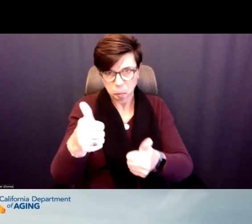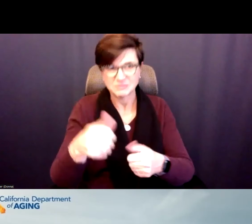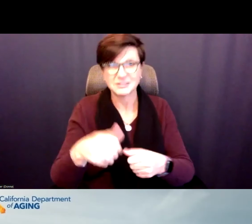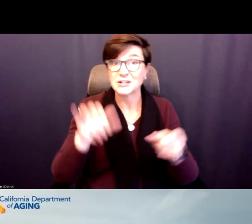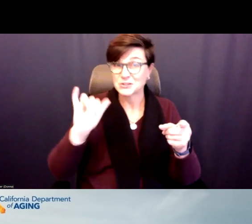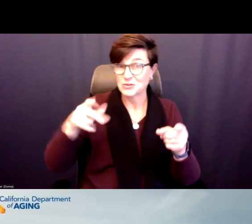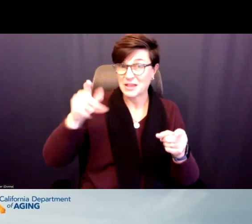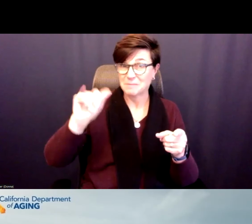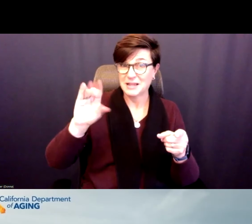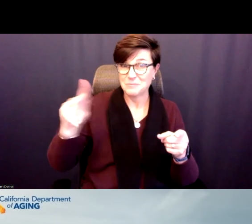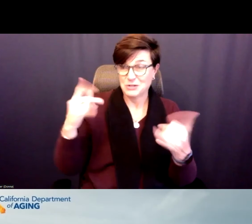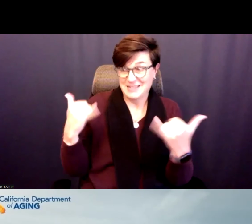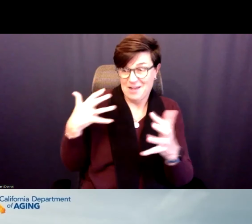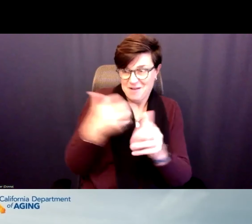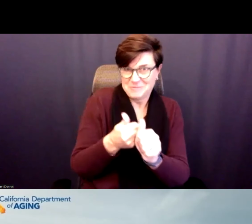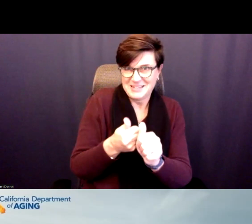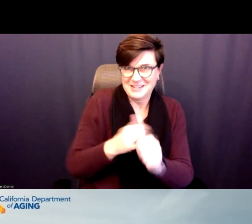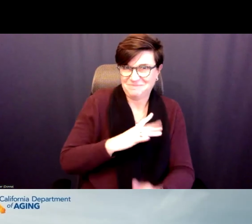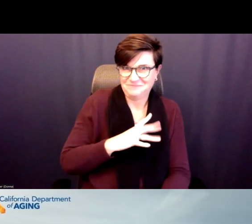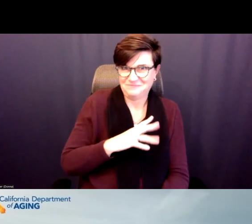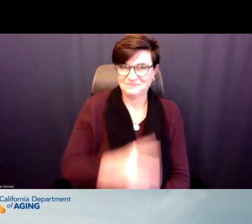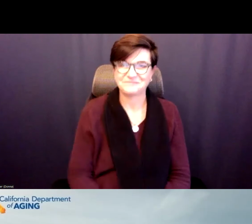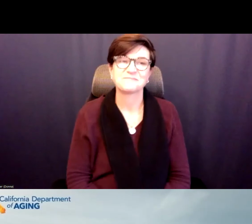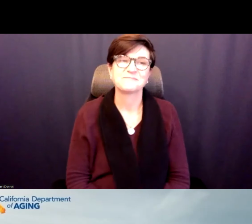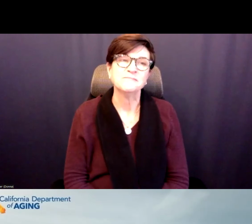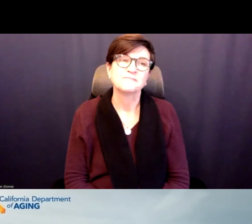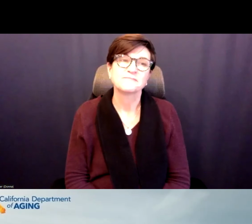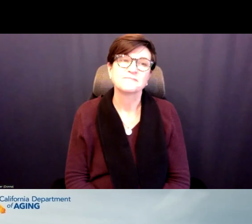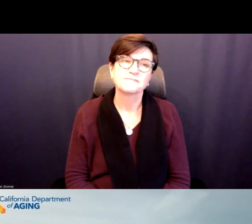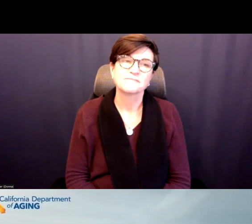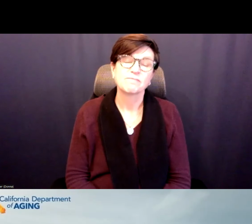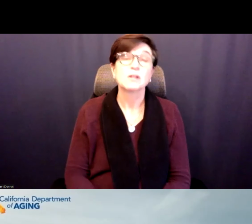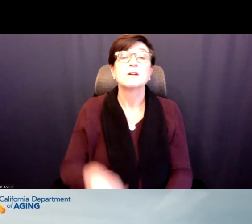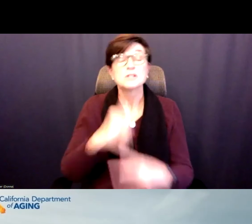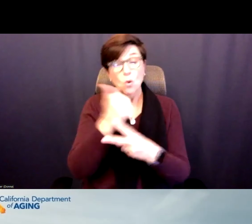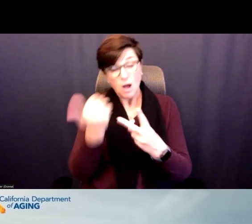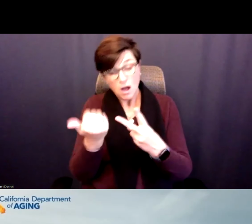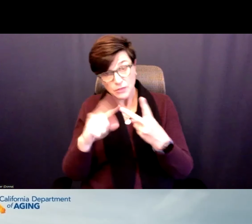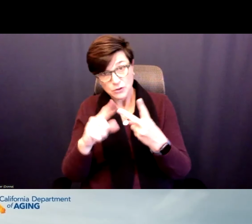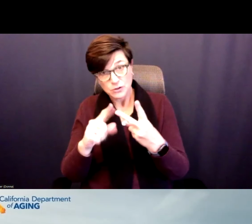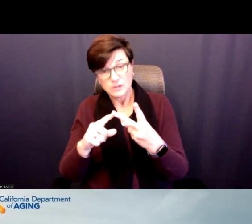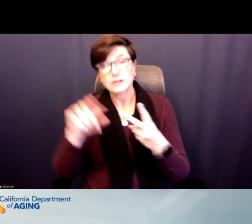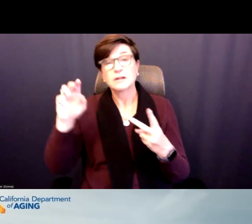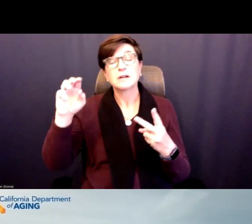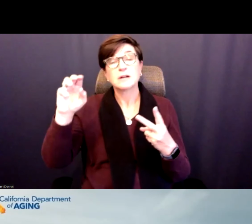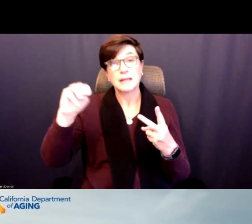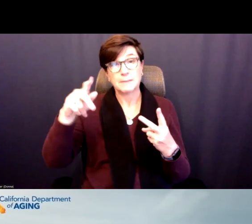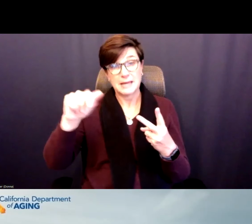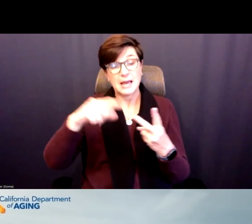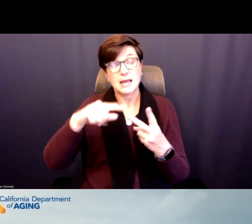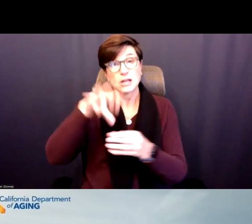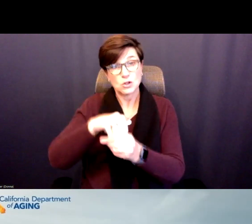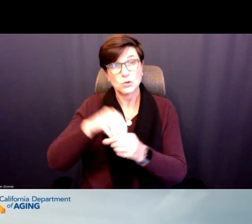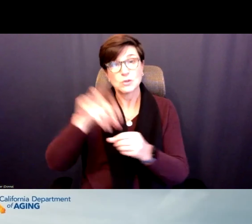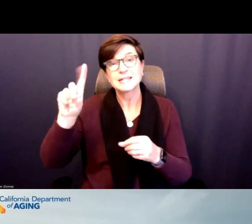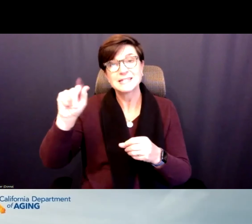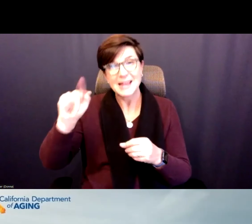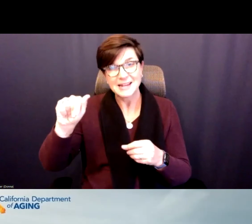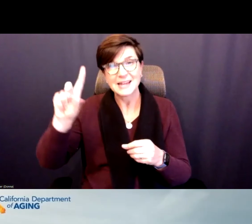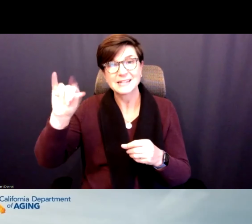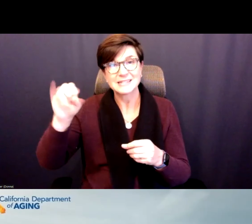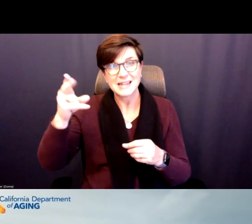Next slide, please. Key component of not just the playbook, but the master plan is that we have a data dashboard for aging.